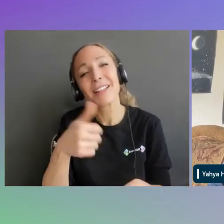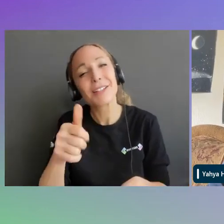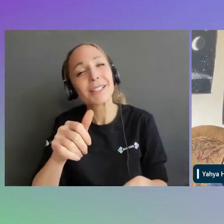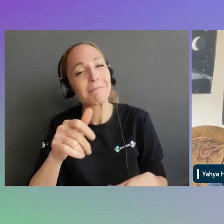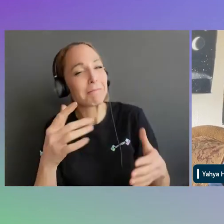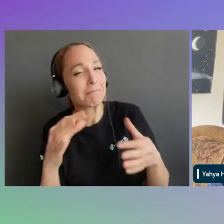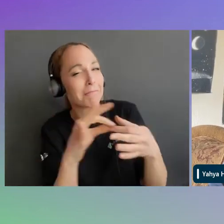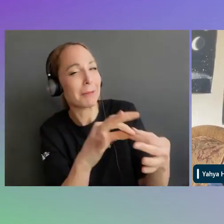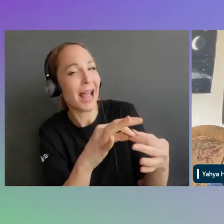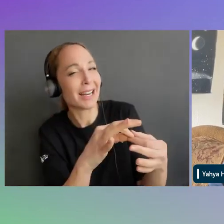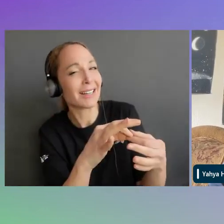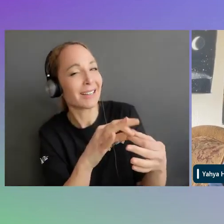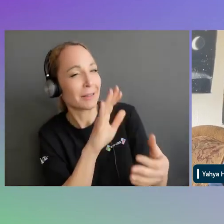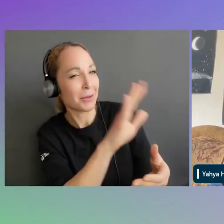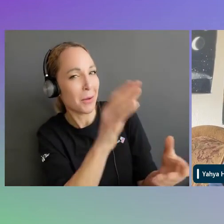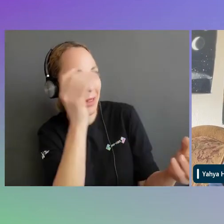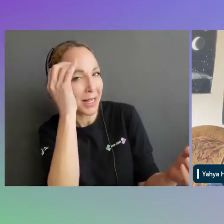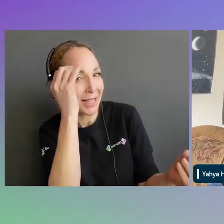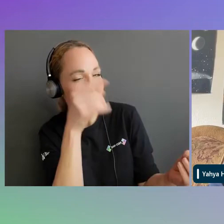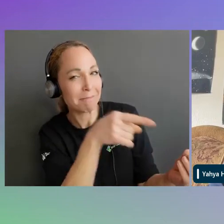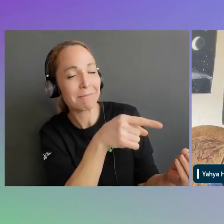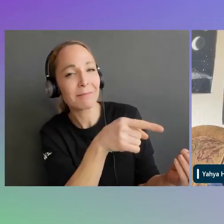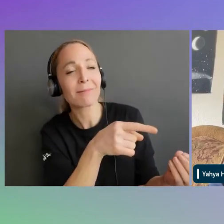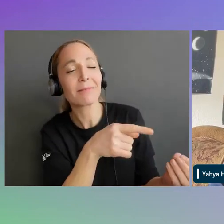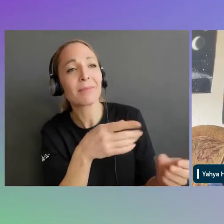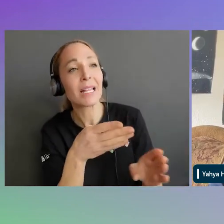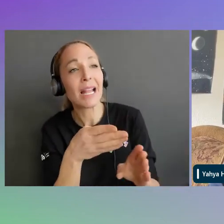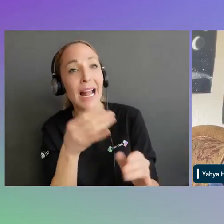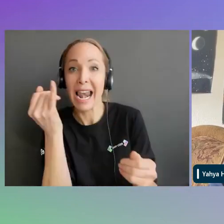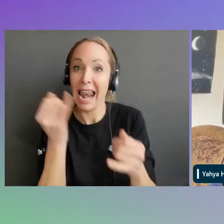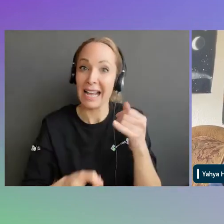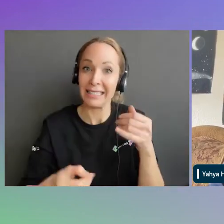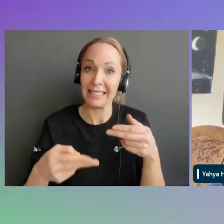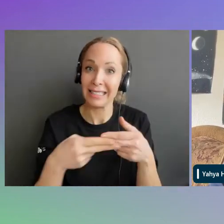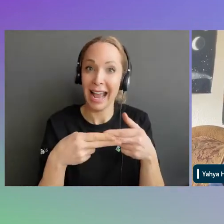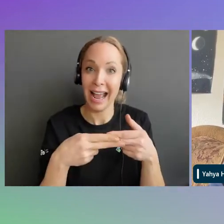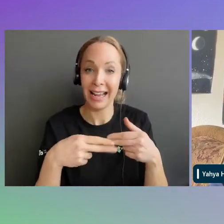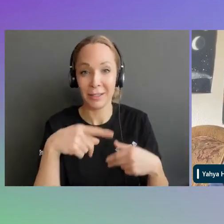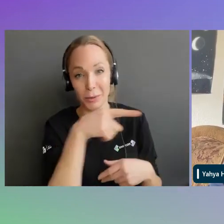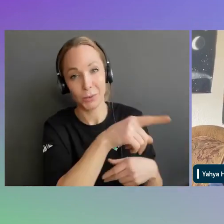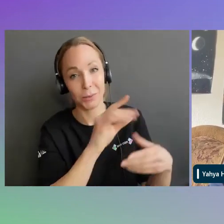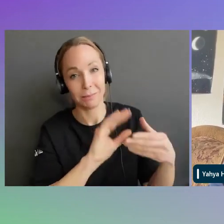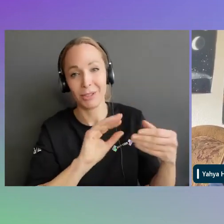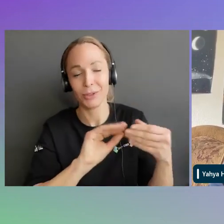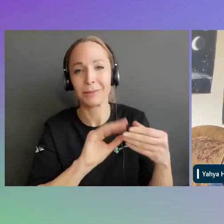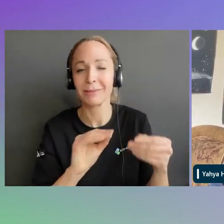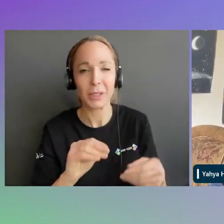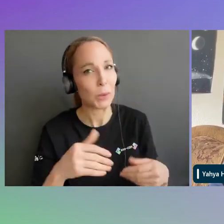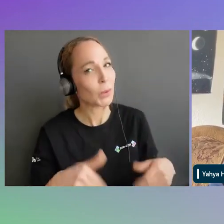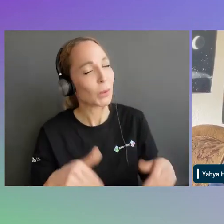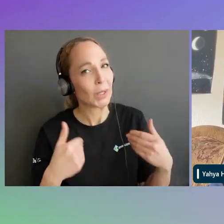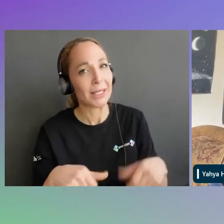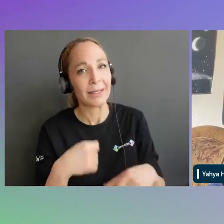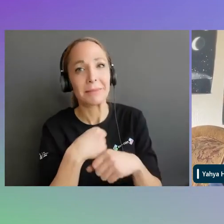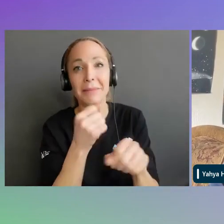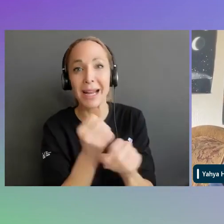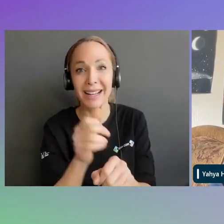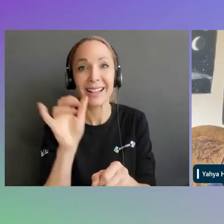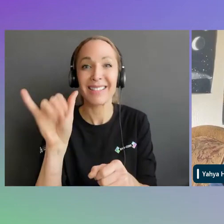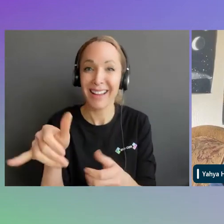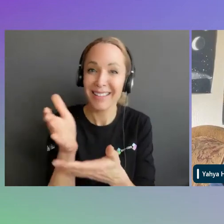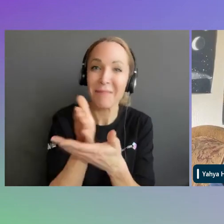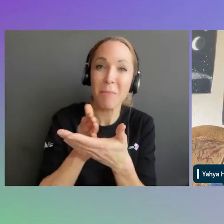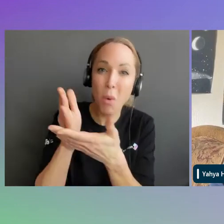thought, you mentioned this kind of in your last slide. Creating a component library is a big task, and probably